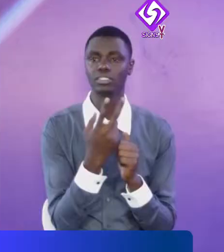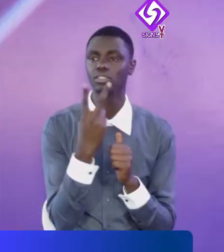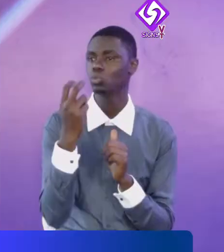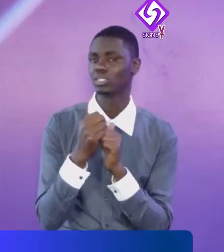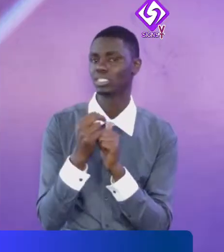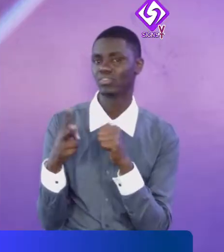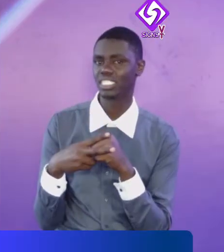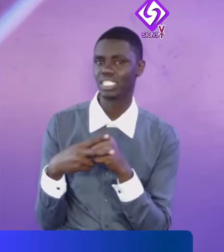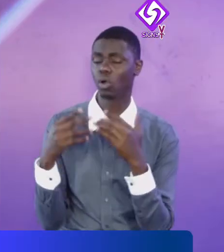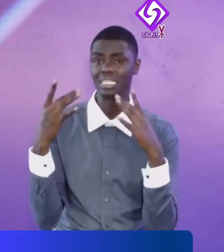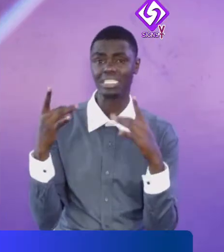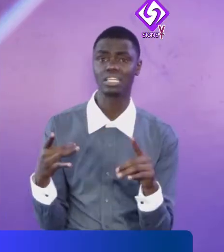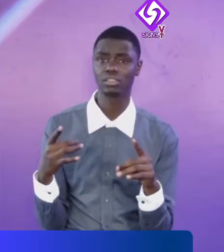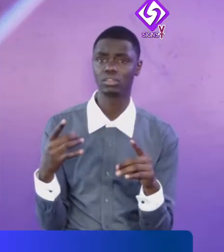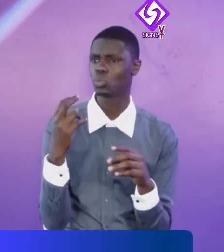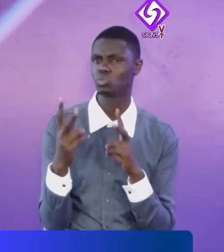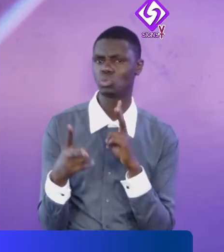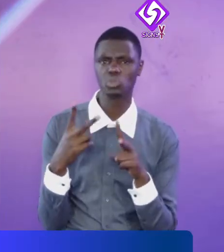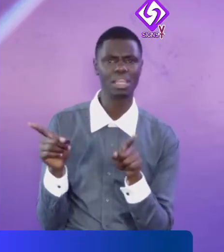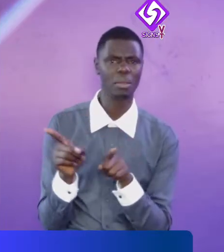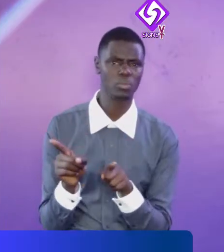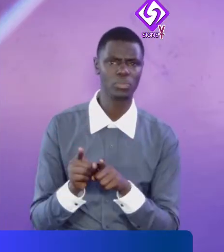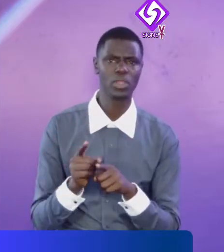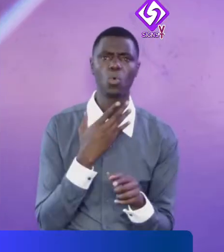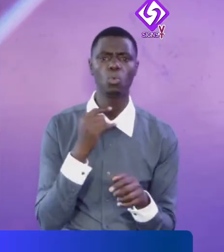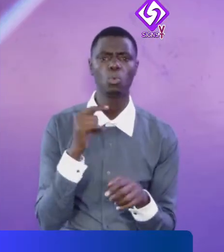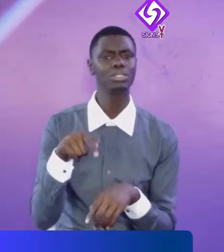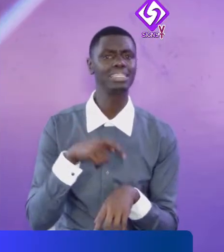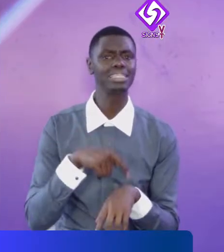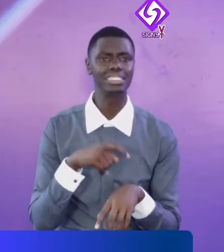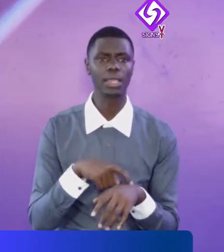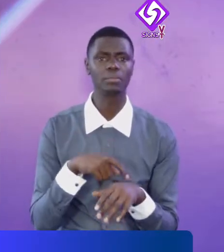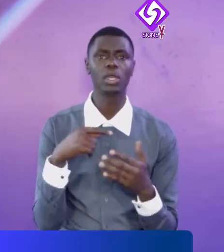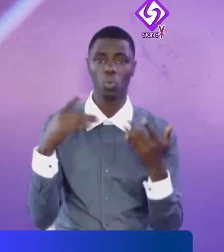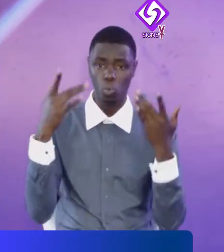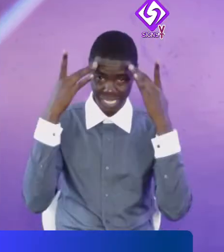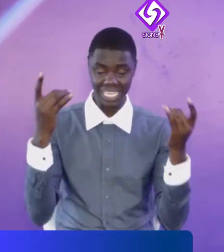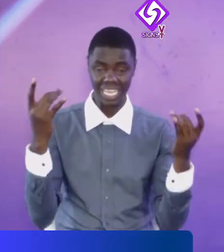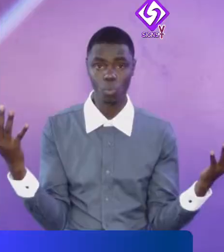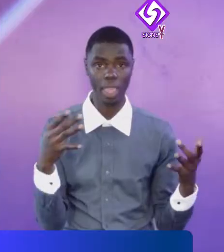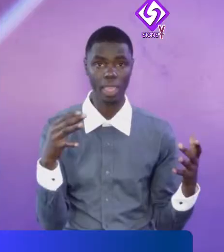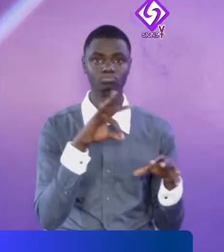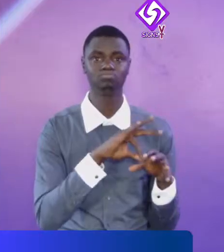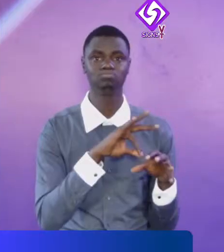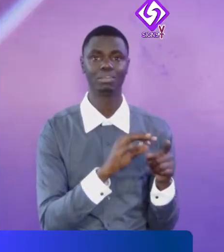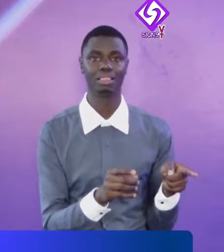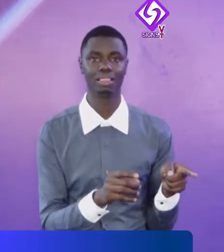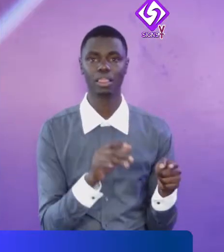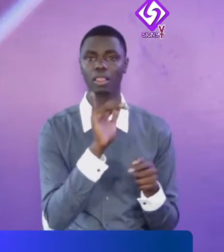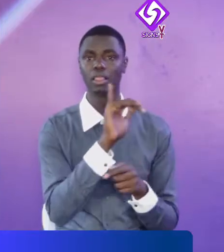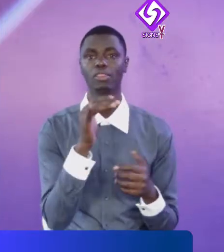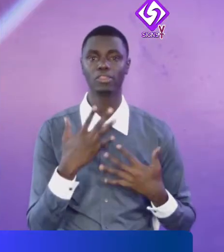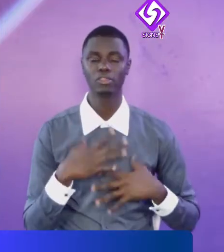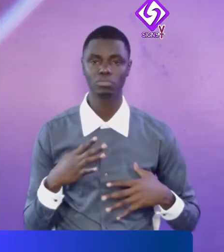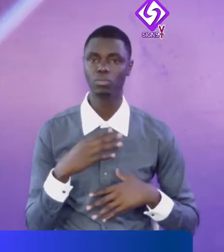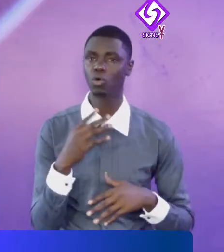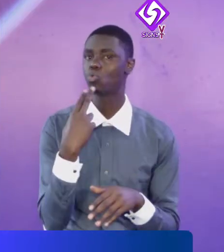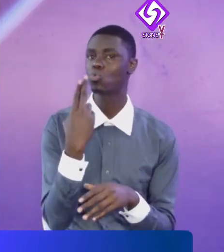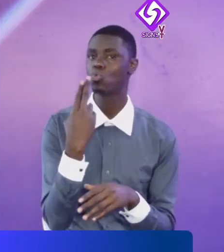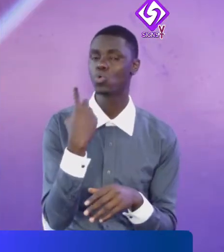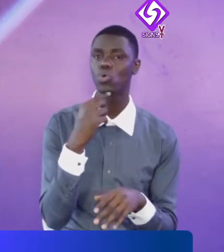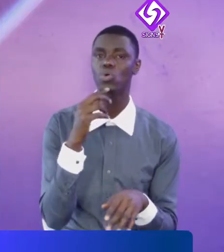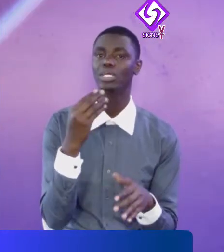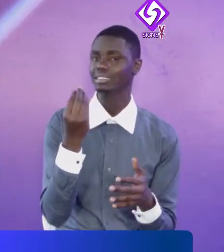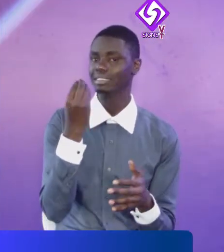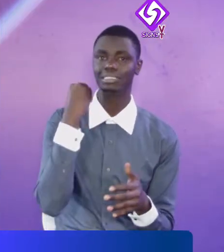2017, 2022. We want this time we decide at the ballot. So that those people who eat useless money in Supreme Court